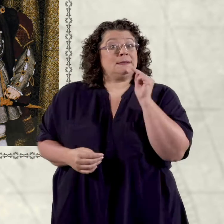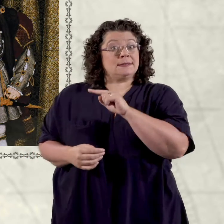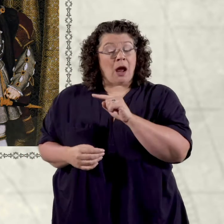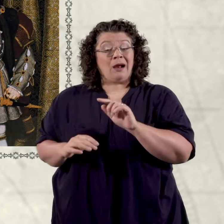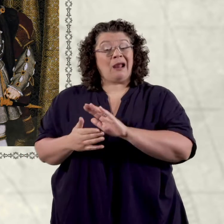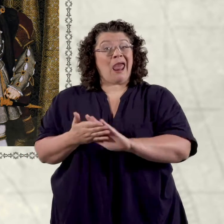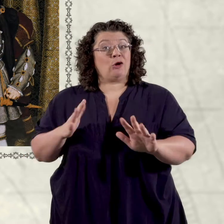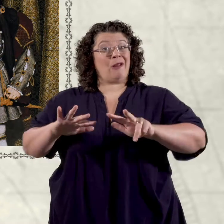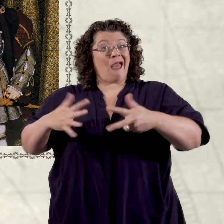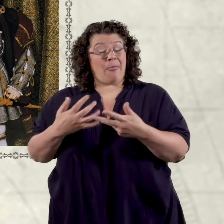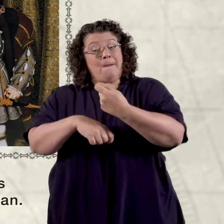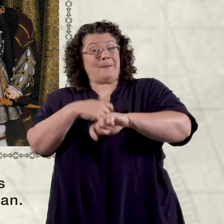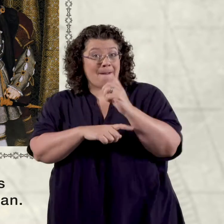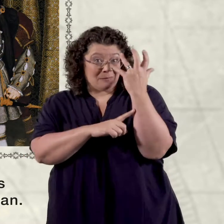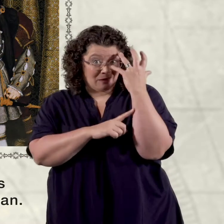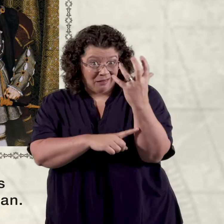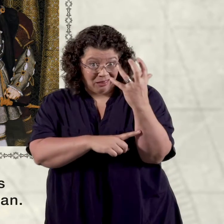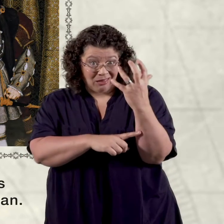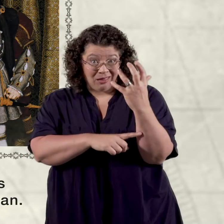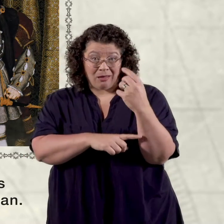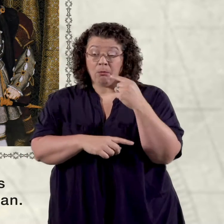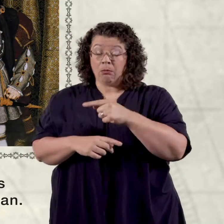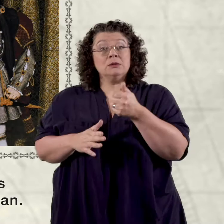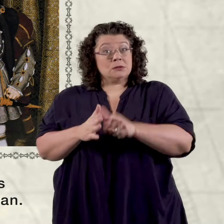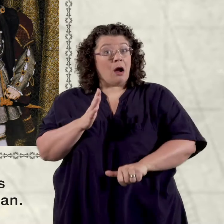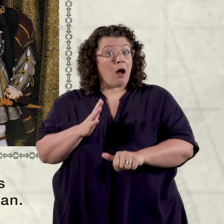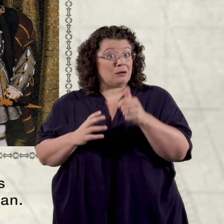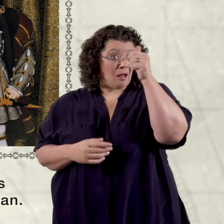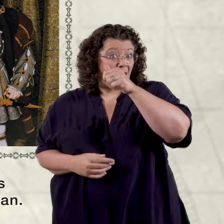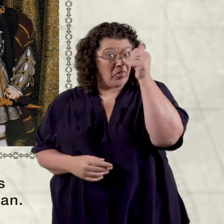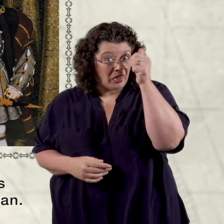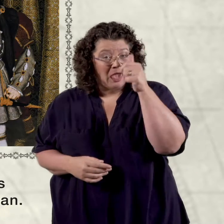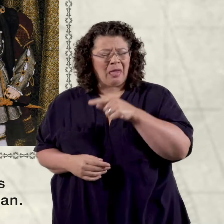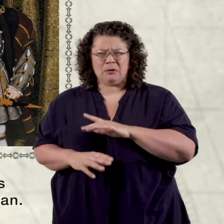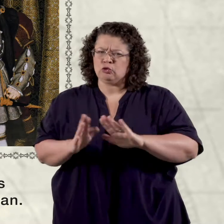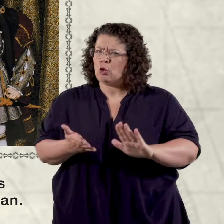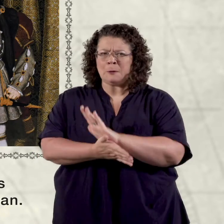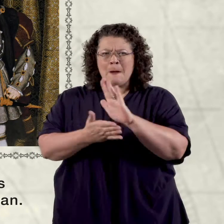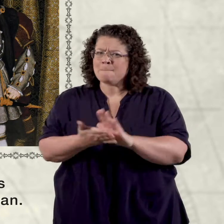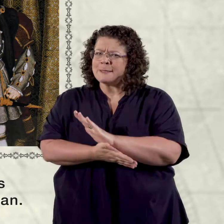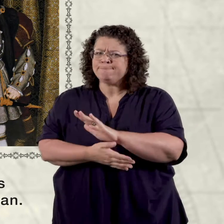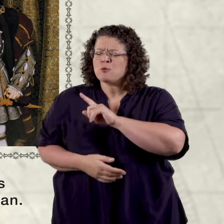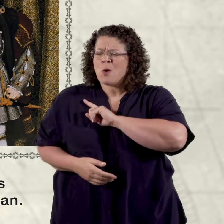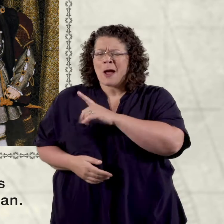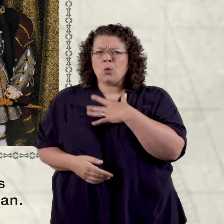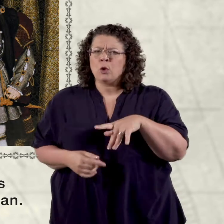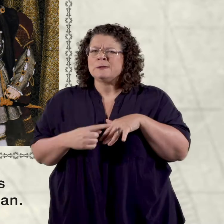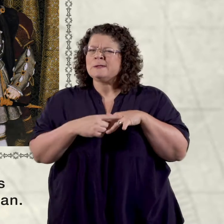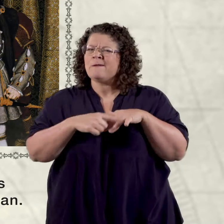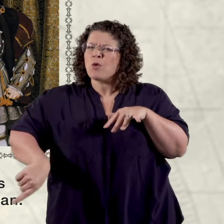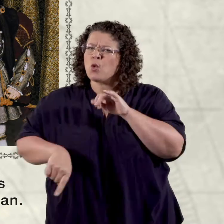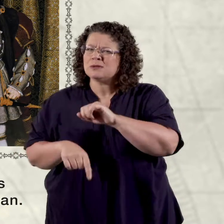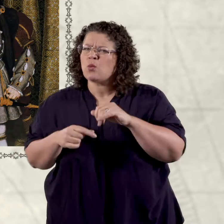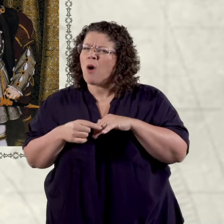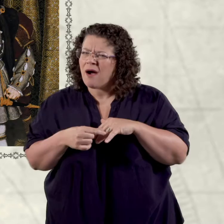VIII, became king. Now, Henry VIII, at the beginning, was Catholic too. But he wasn't a happy